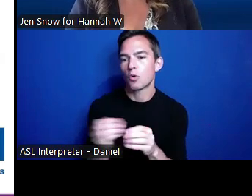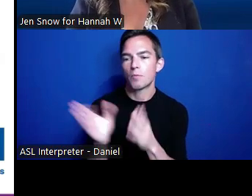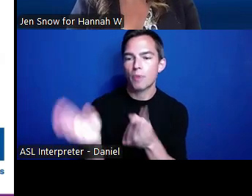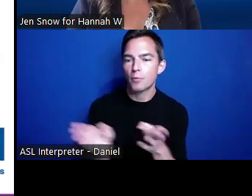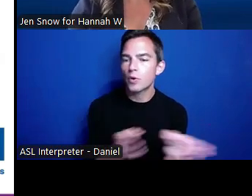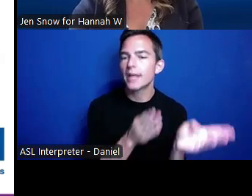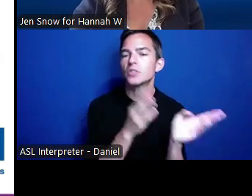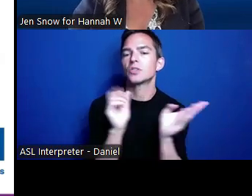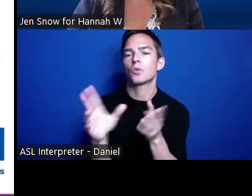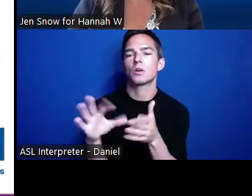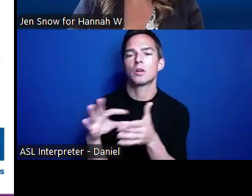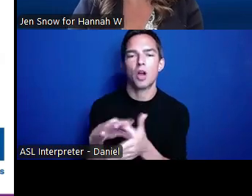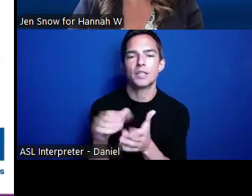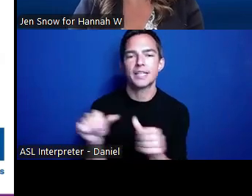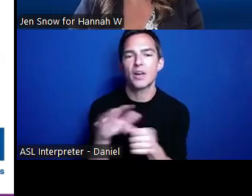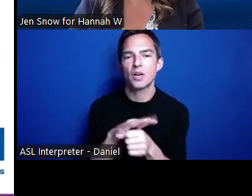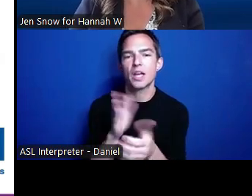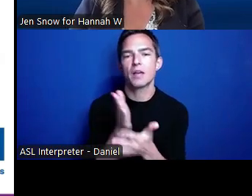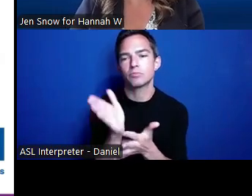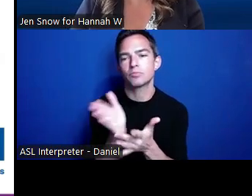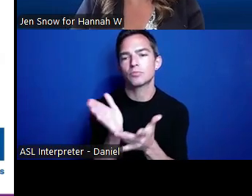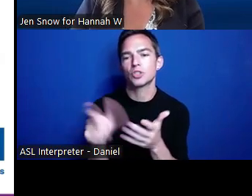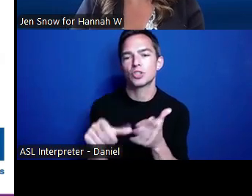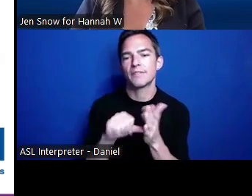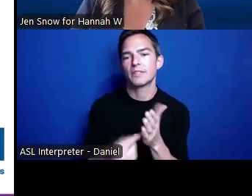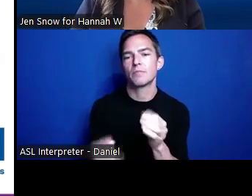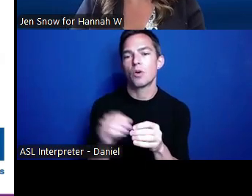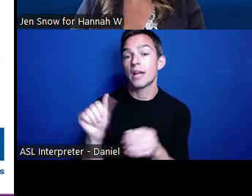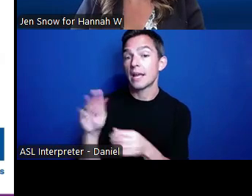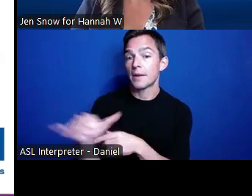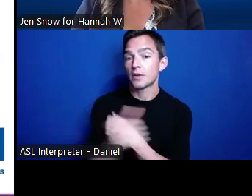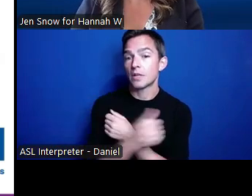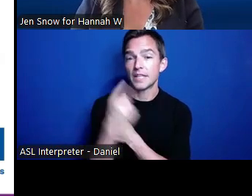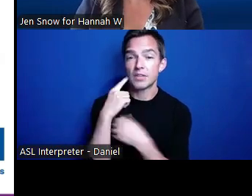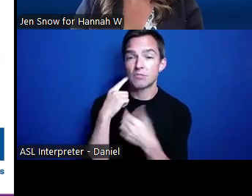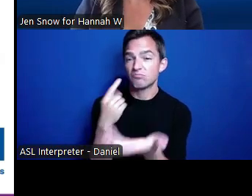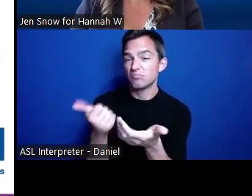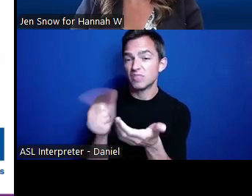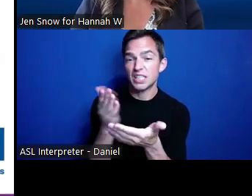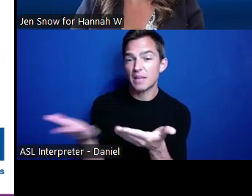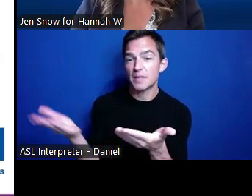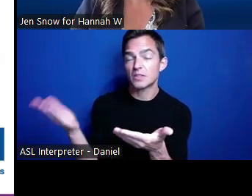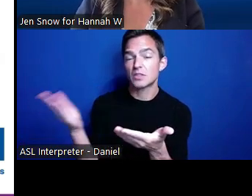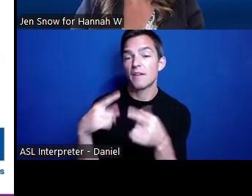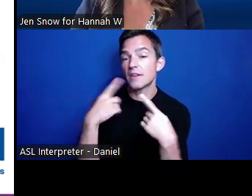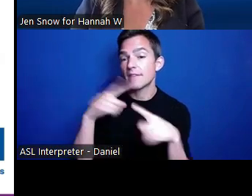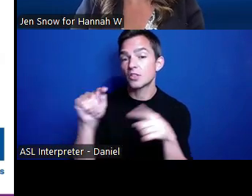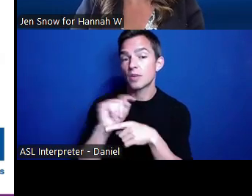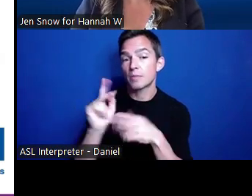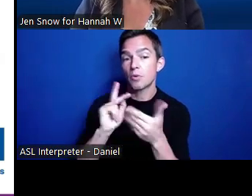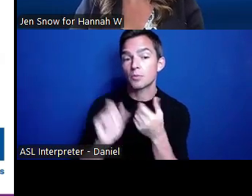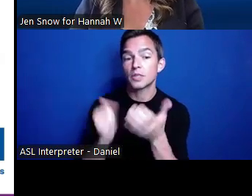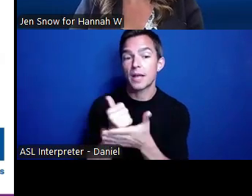or content areas that we think would be important to emphasize? Amy, love to hear if you think that there are some elements of an effective training program that could help